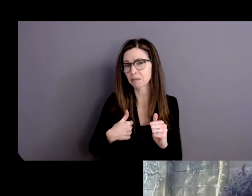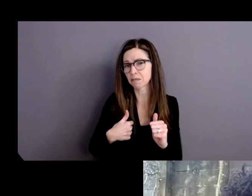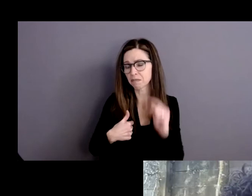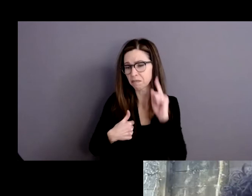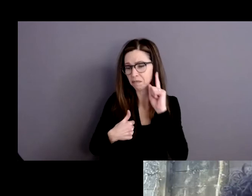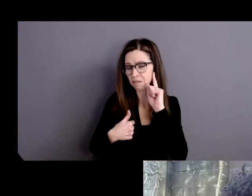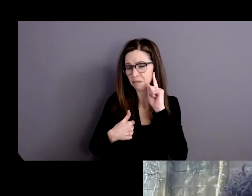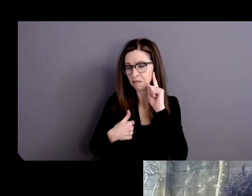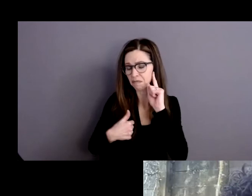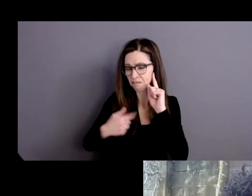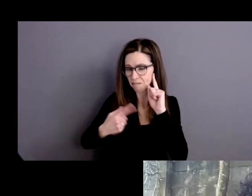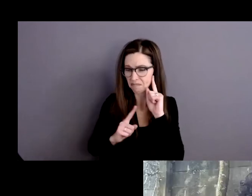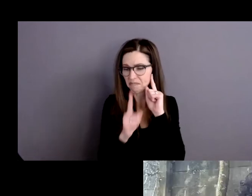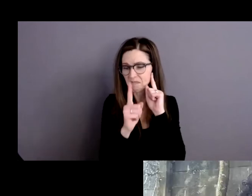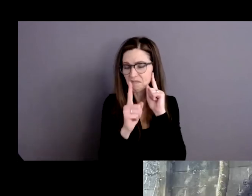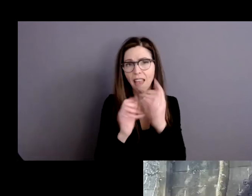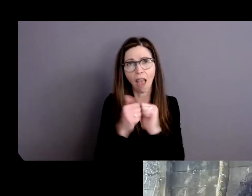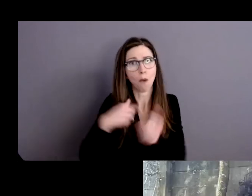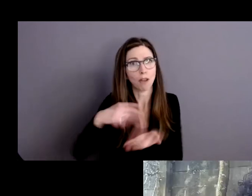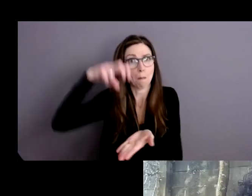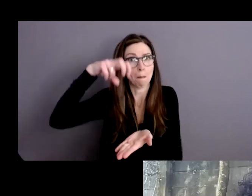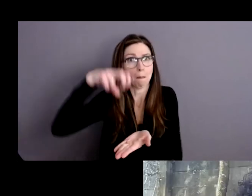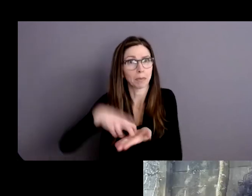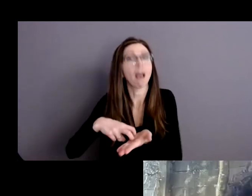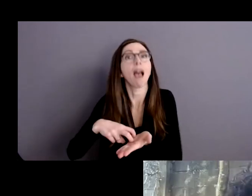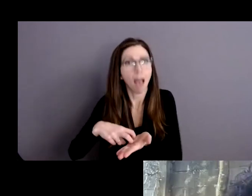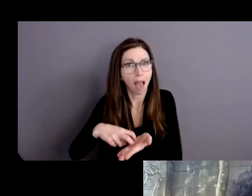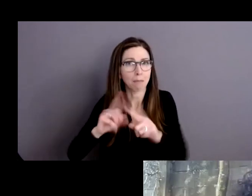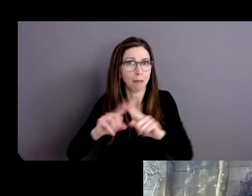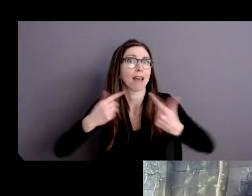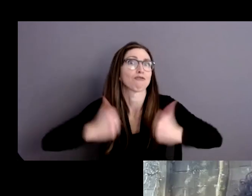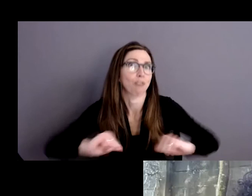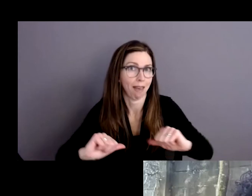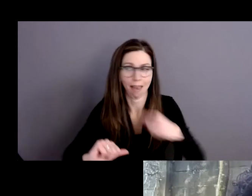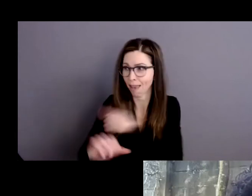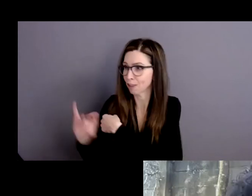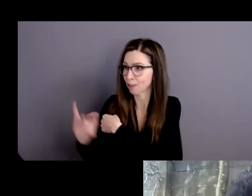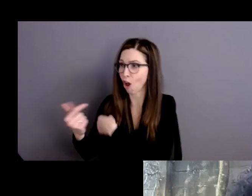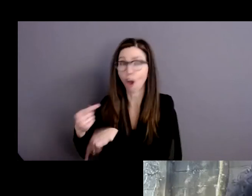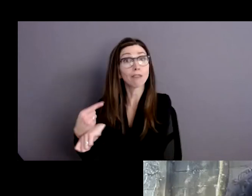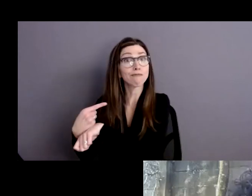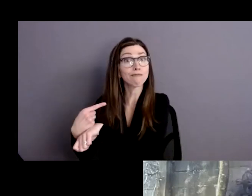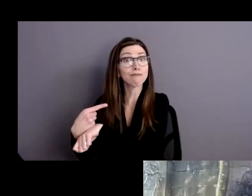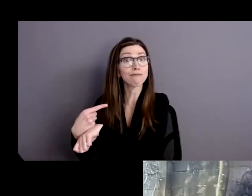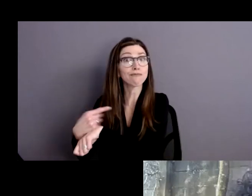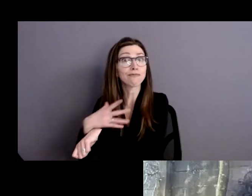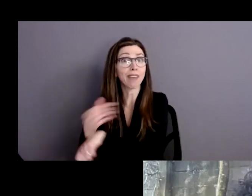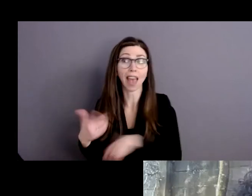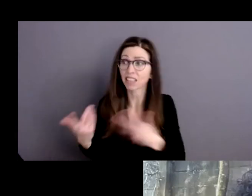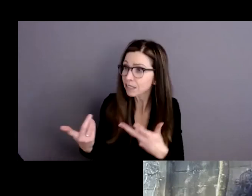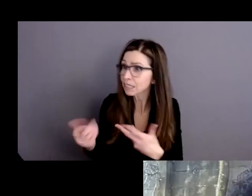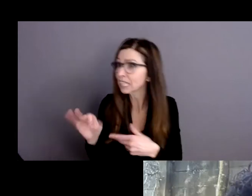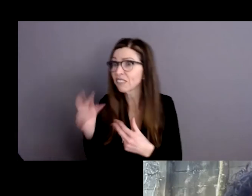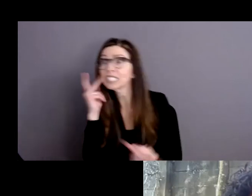until you go that high. The dogs on the res wag their tails and whine at the smell of